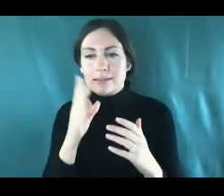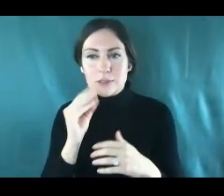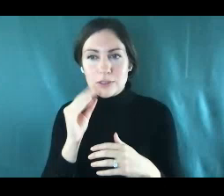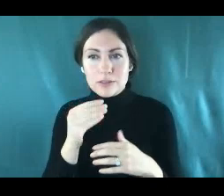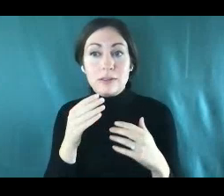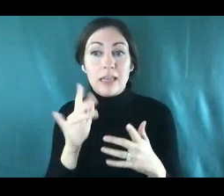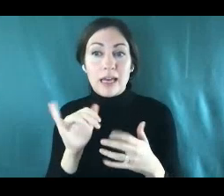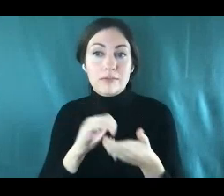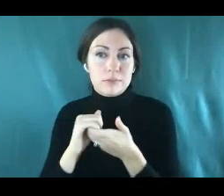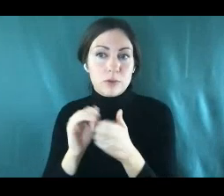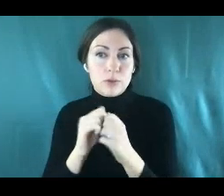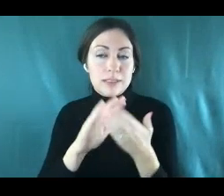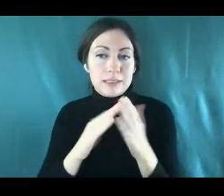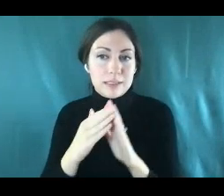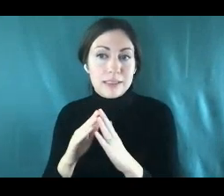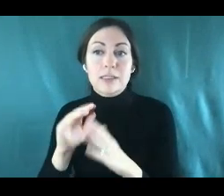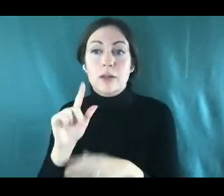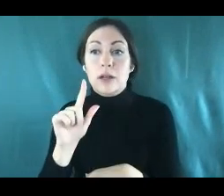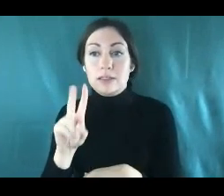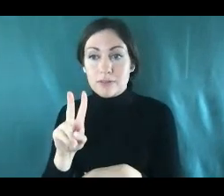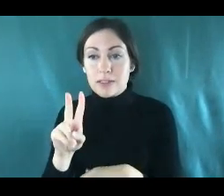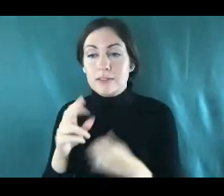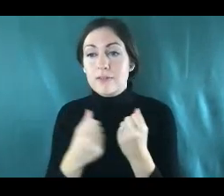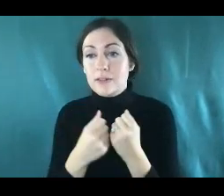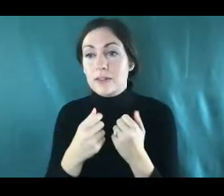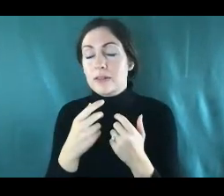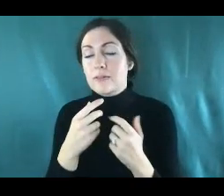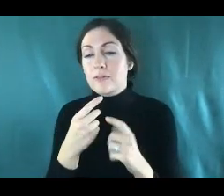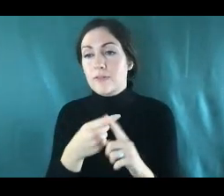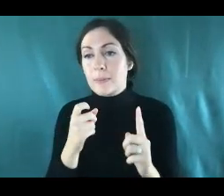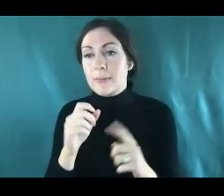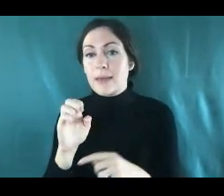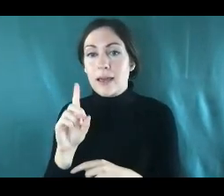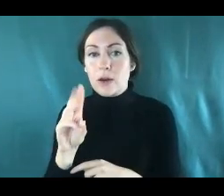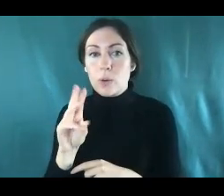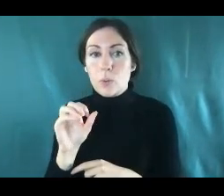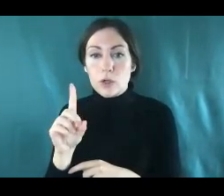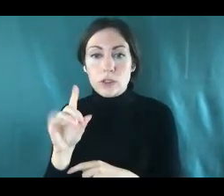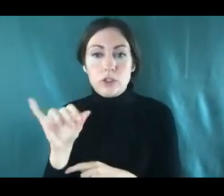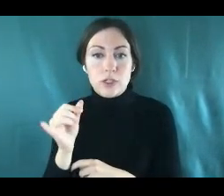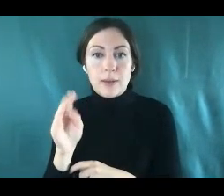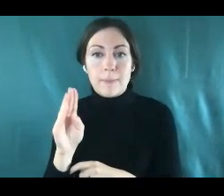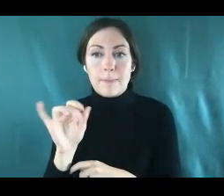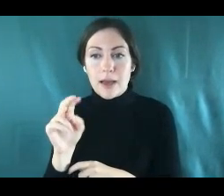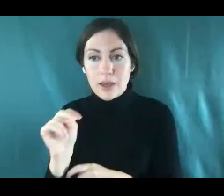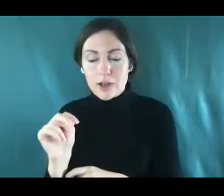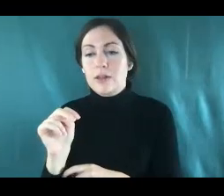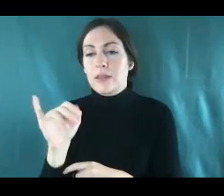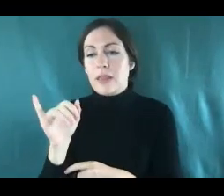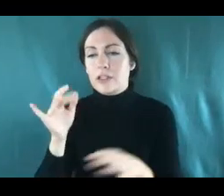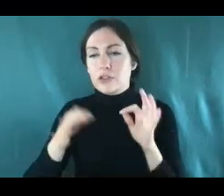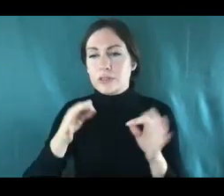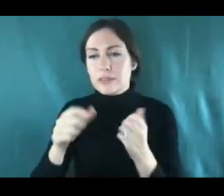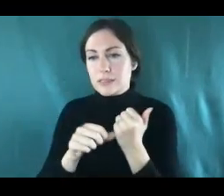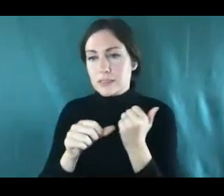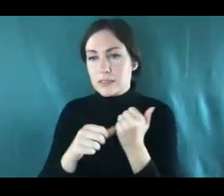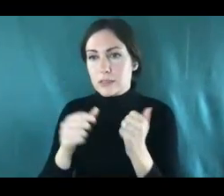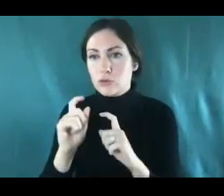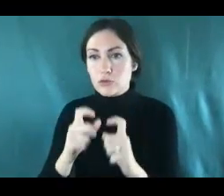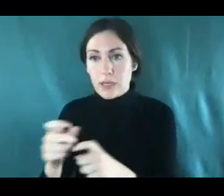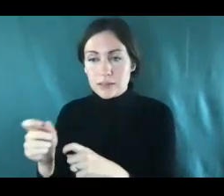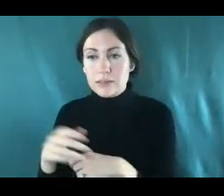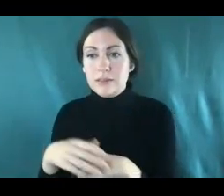of Las Vegas and funded by the Edward J. Byrne Justice Assistance Grant. Resources are identified to